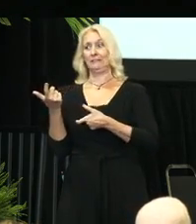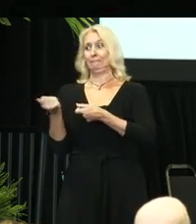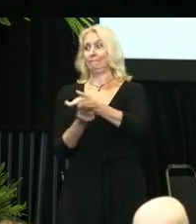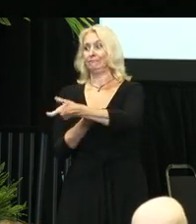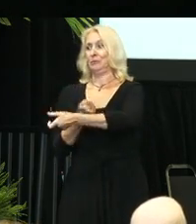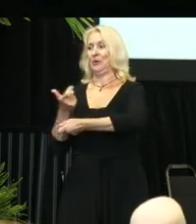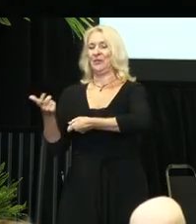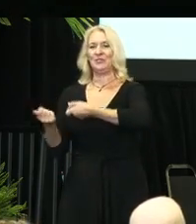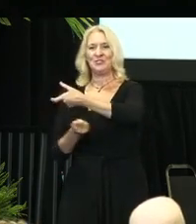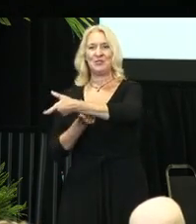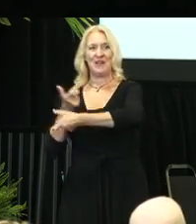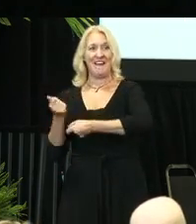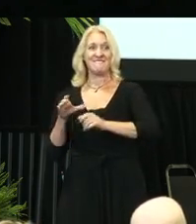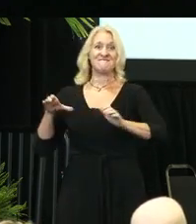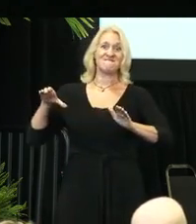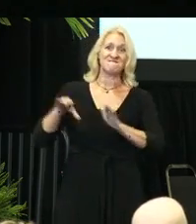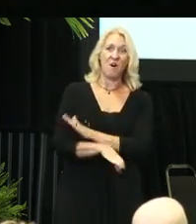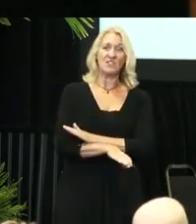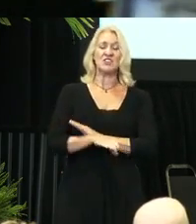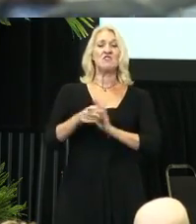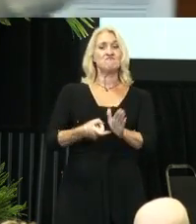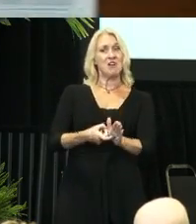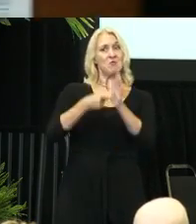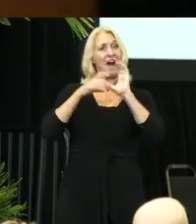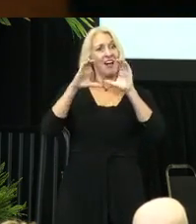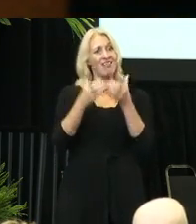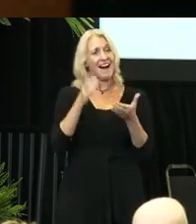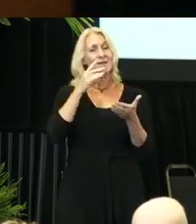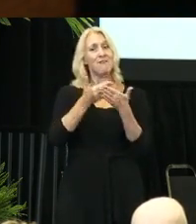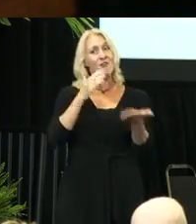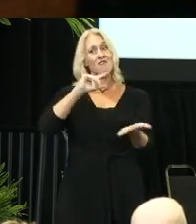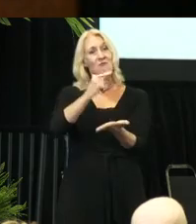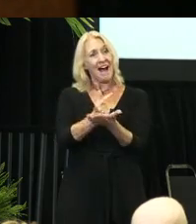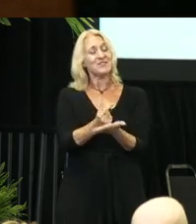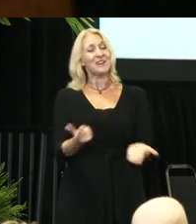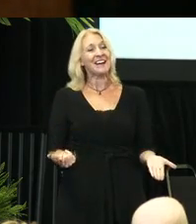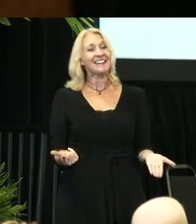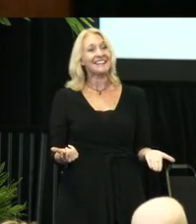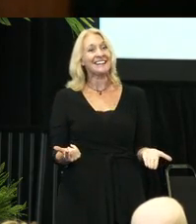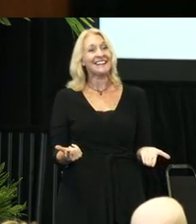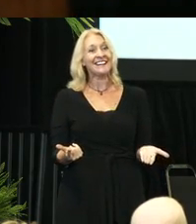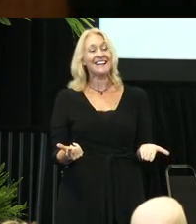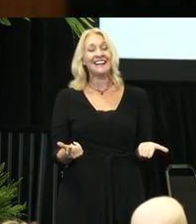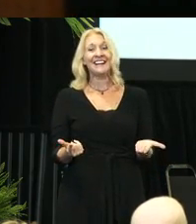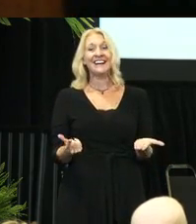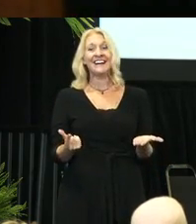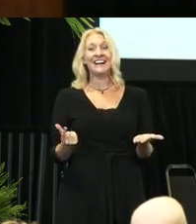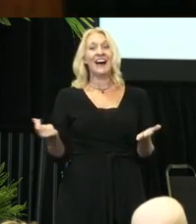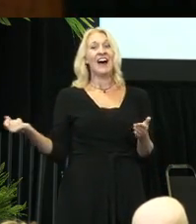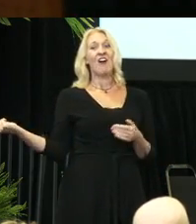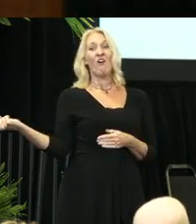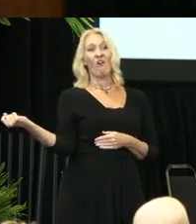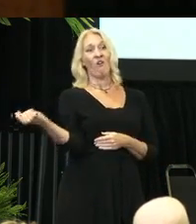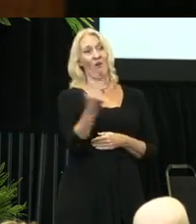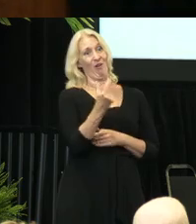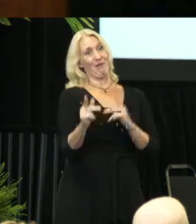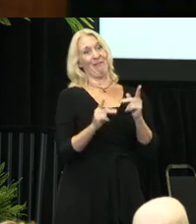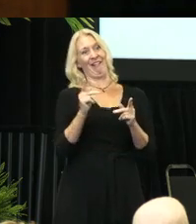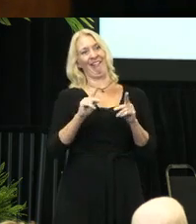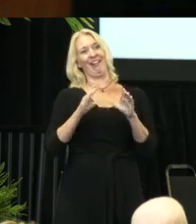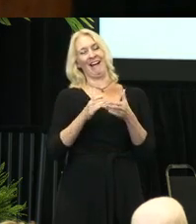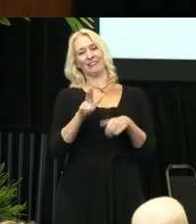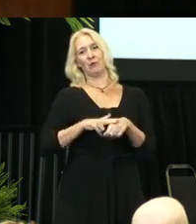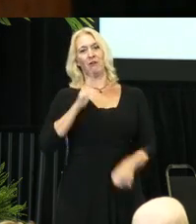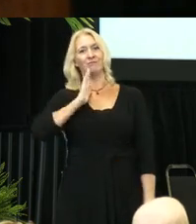your ankles going, you need this class to graduate? And then everybody else raises their hand. And if I'm